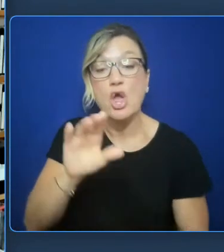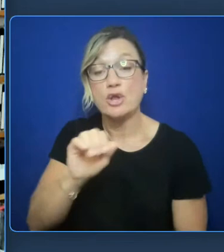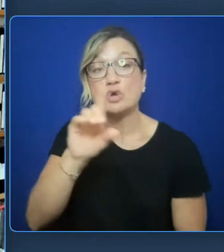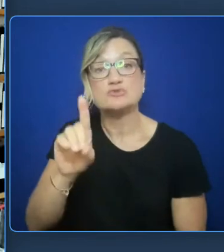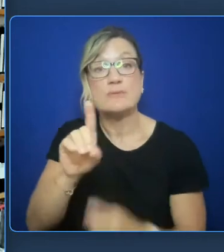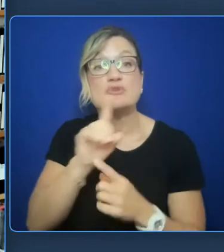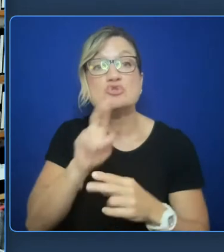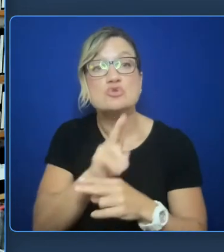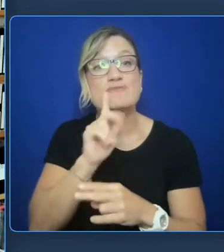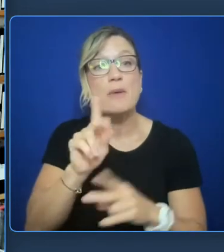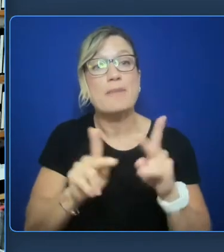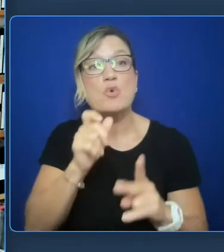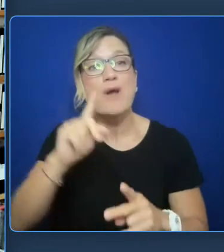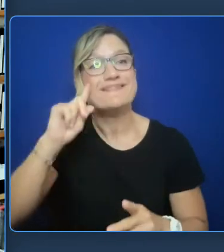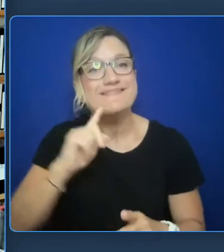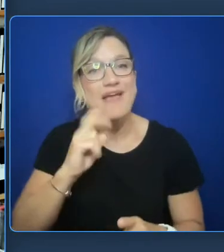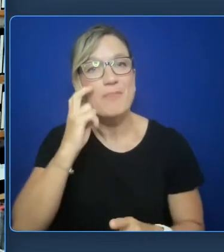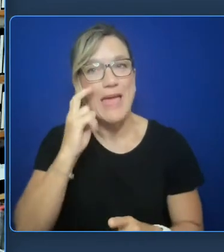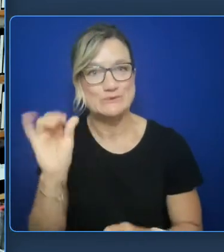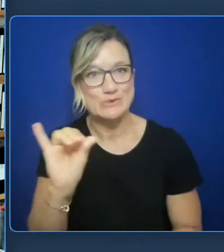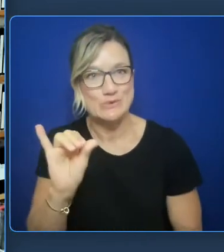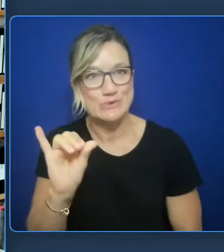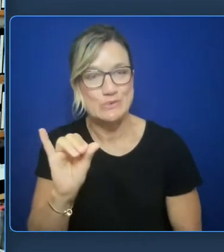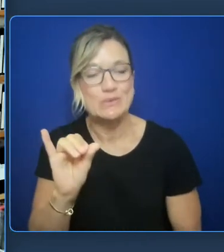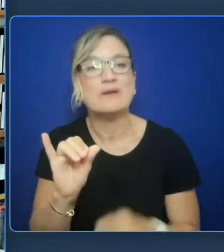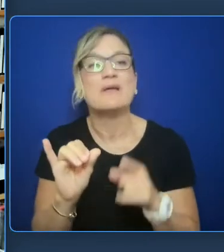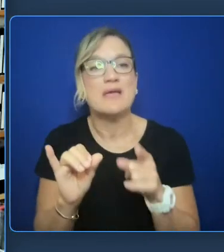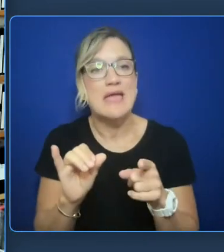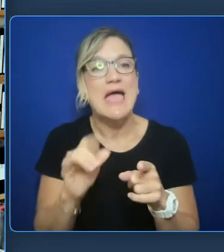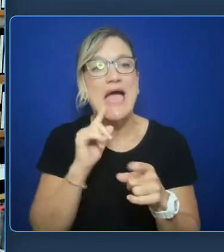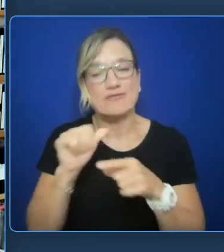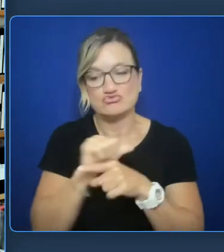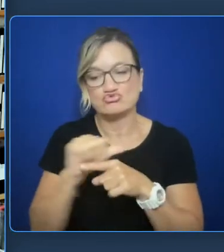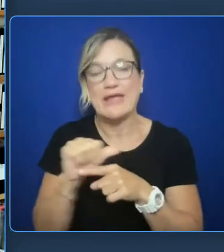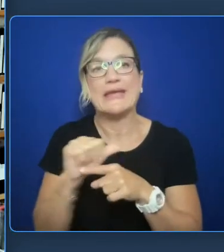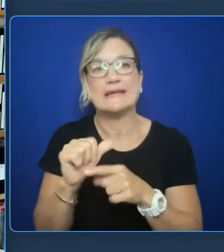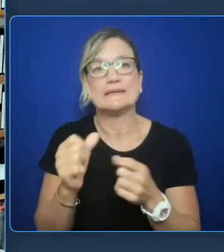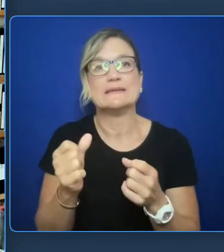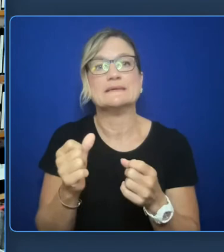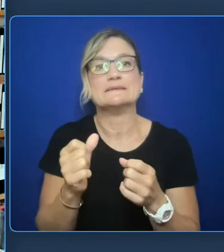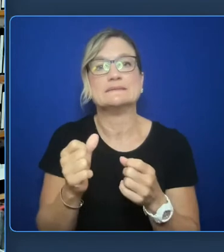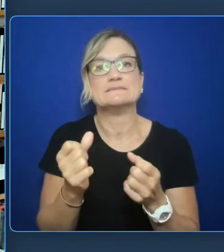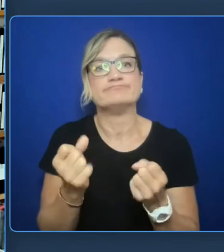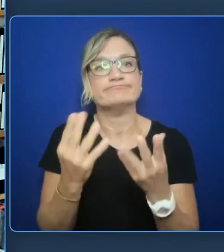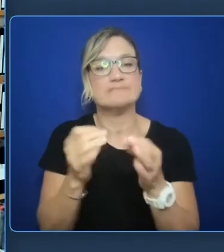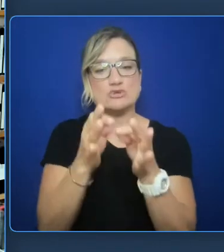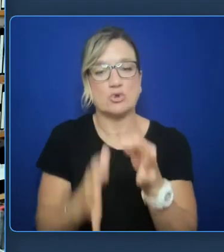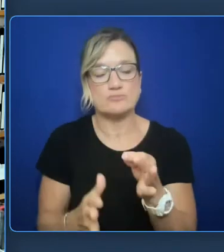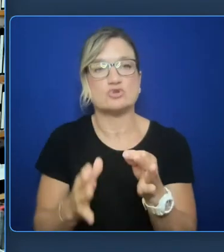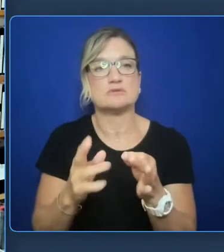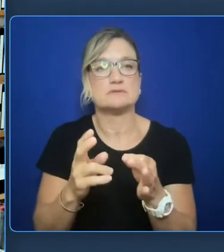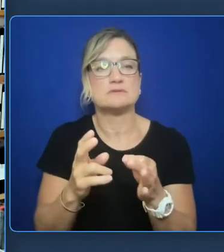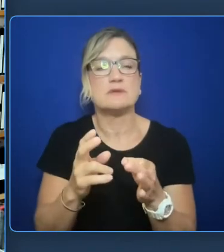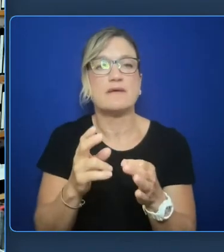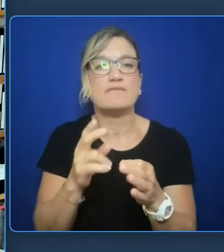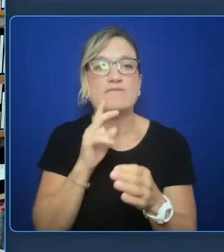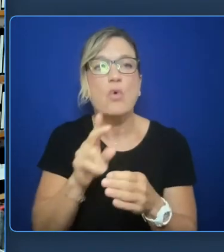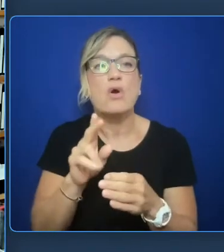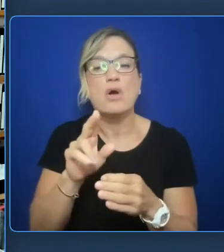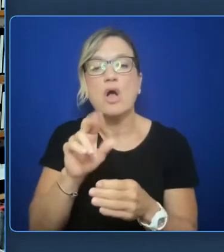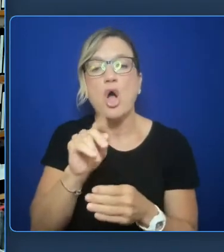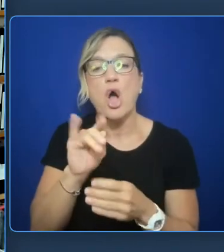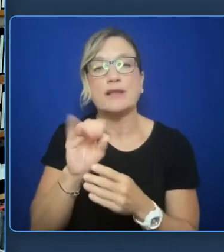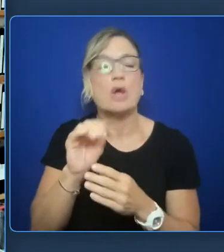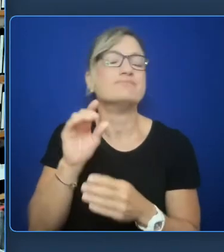description is used for people who are deafblind too. I've trained sign interpreters in audio description techniques so that